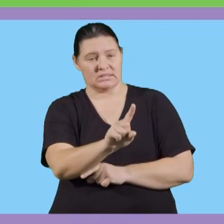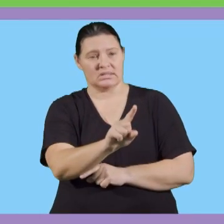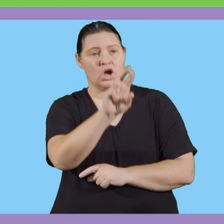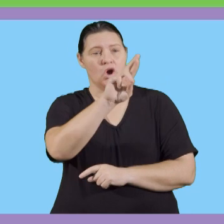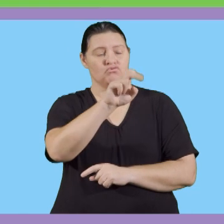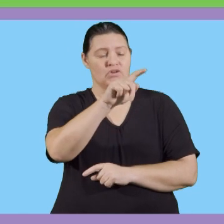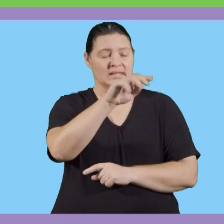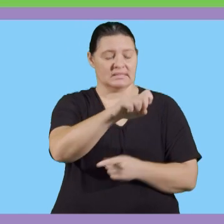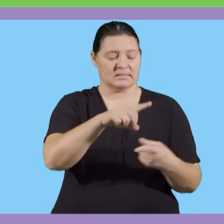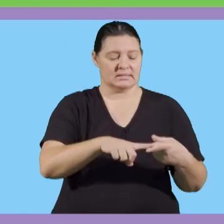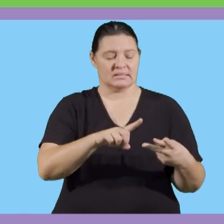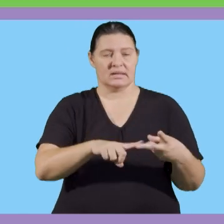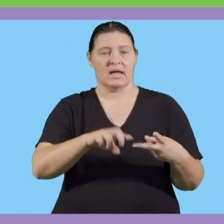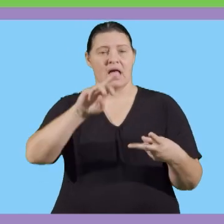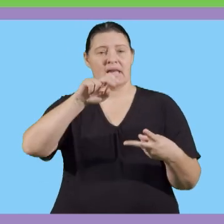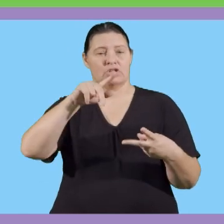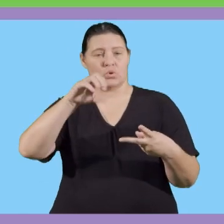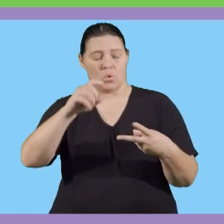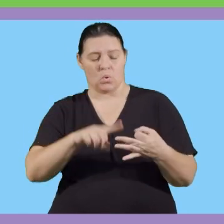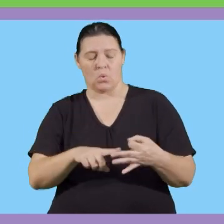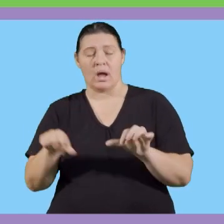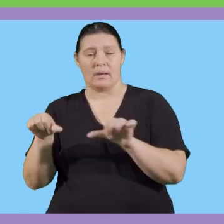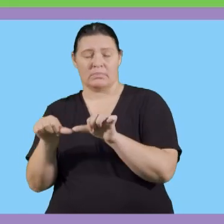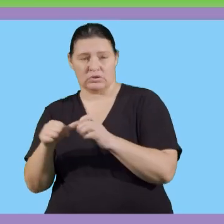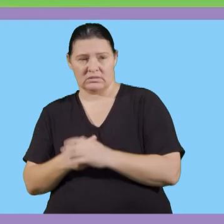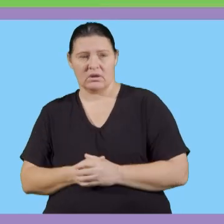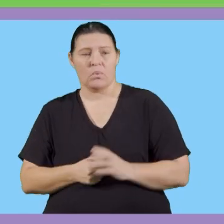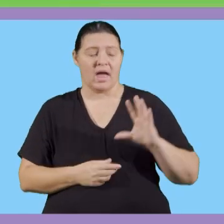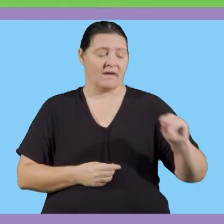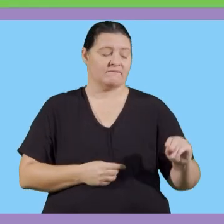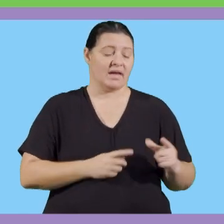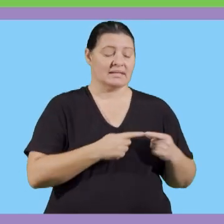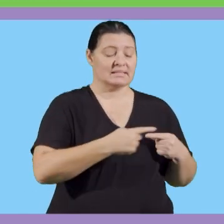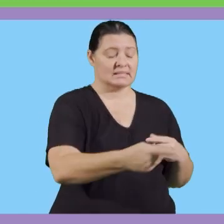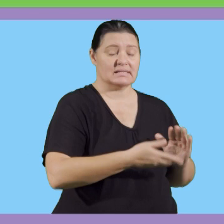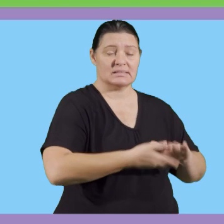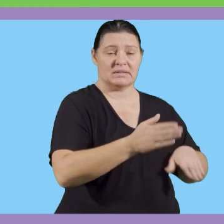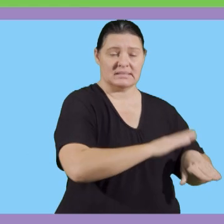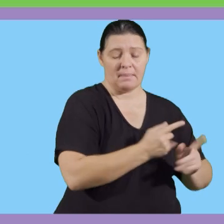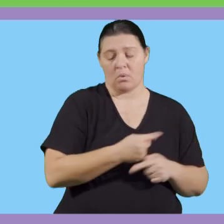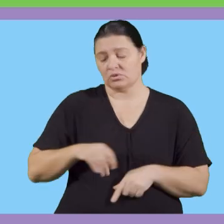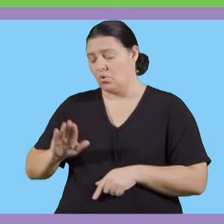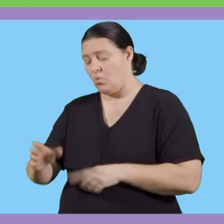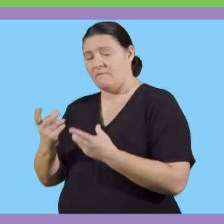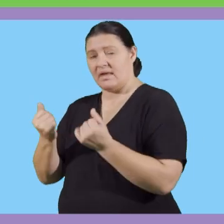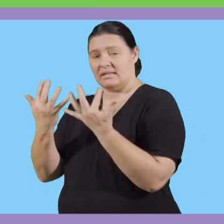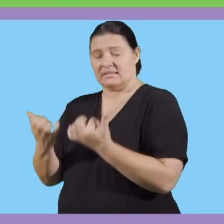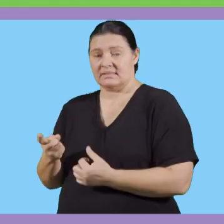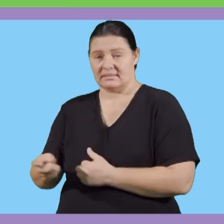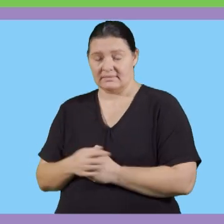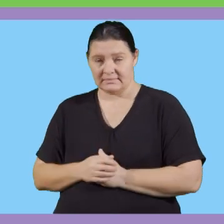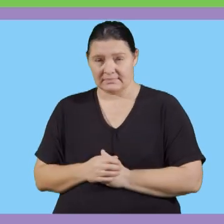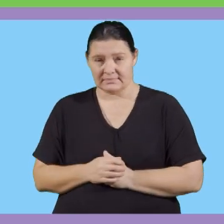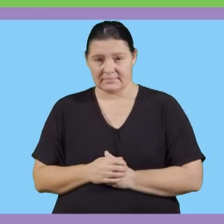focus was on rate, ratio, and proportion, and we focused on distance, speed, and time, where we also focused on